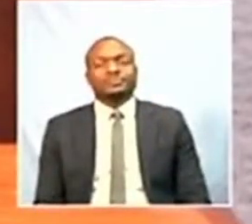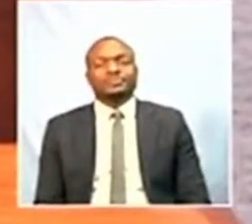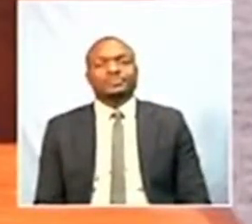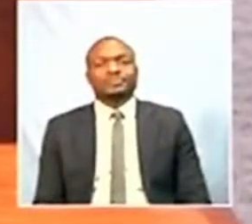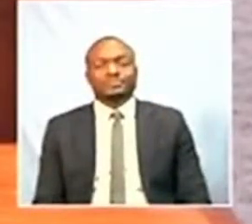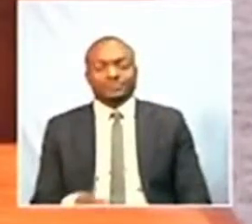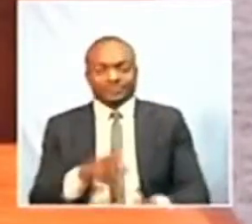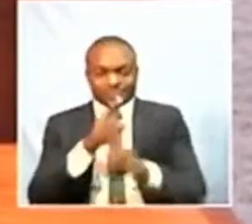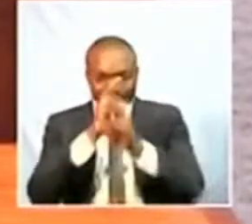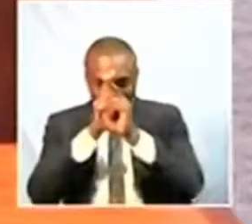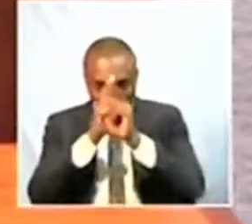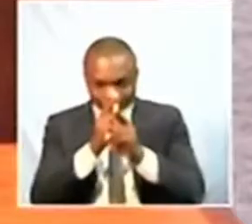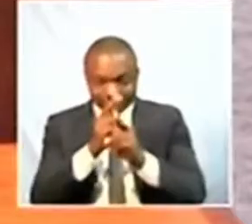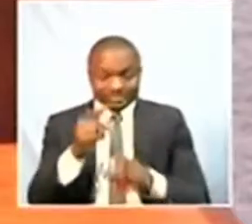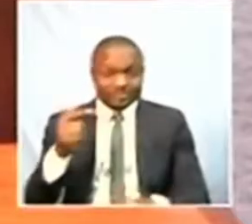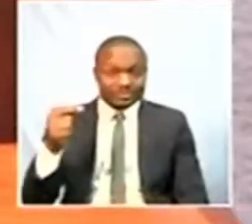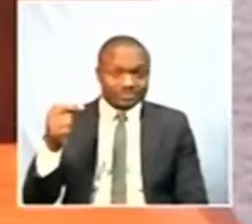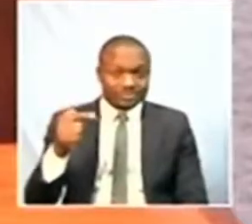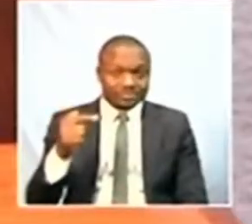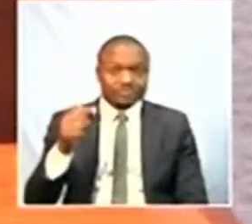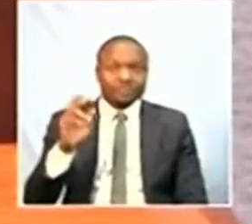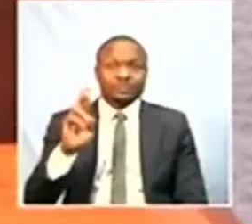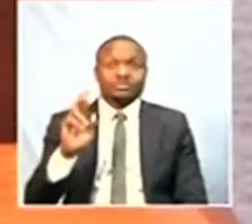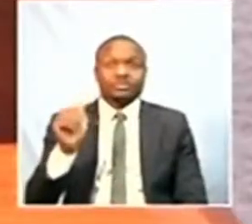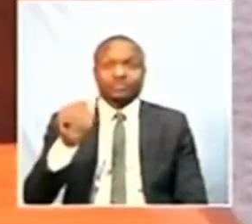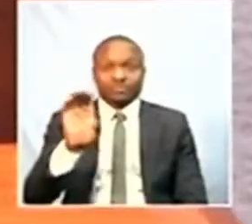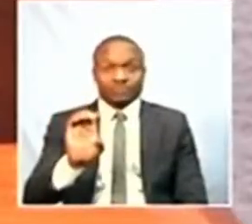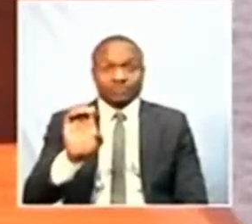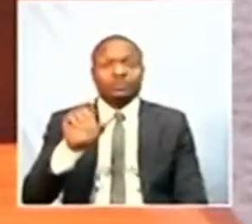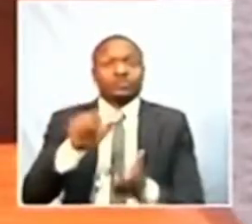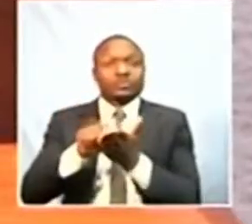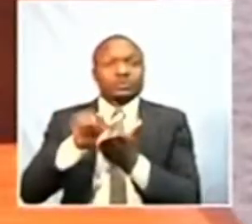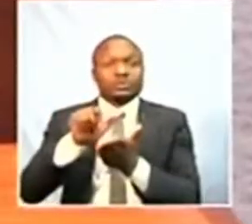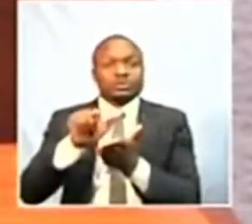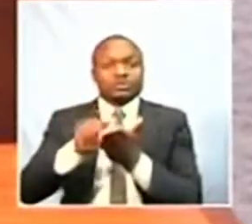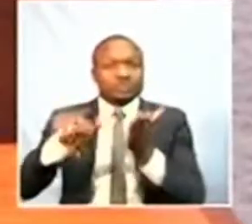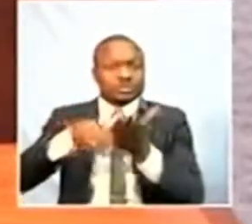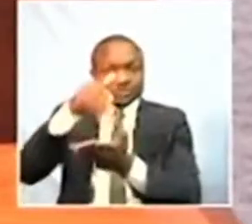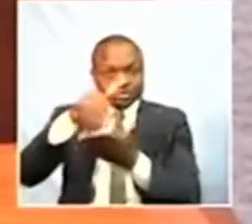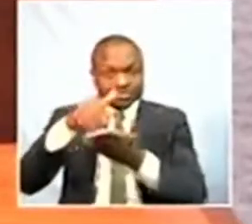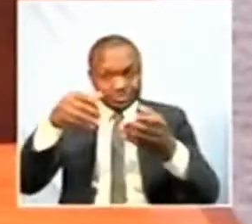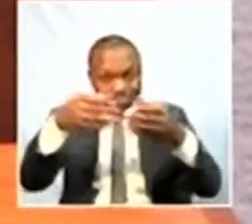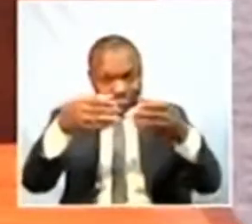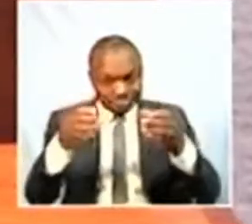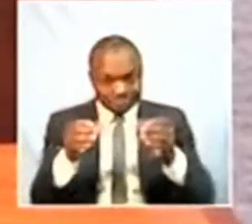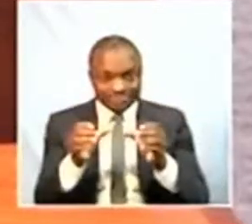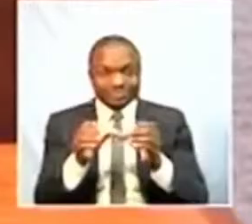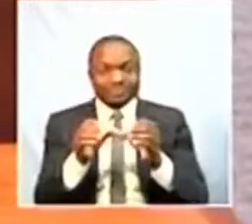Honorable Grace Chakufwa, Lusaka Central constituency.